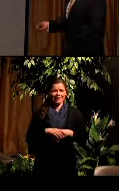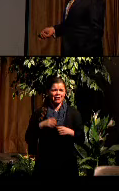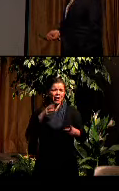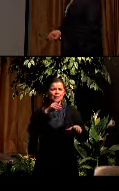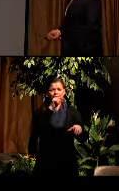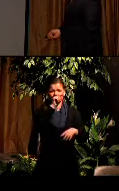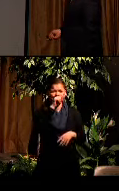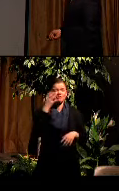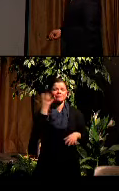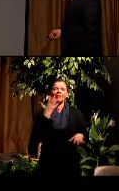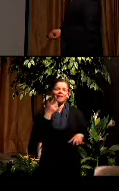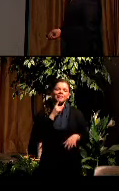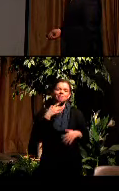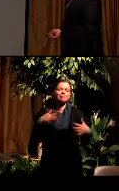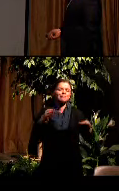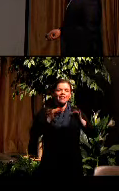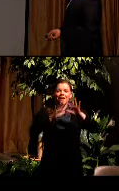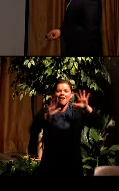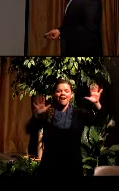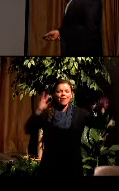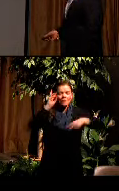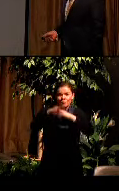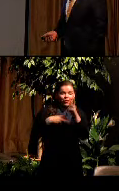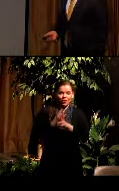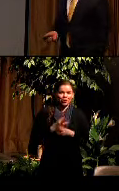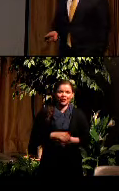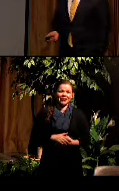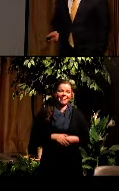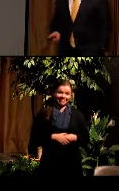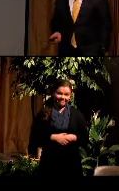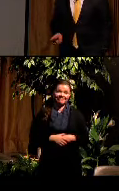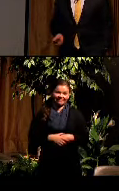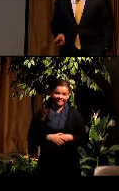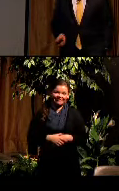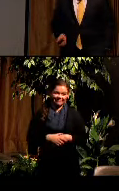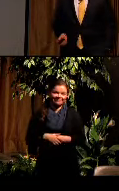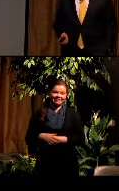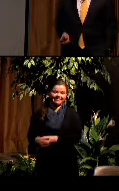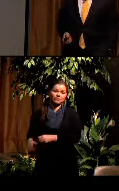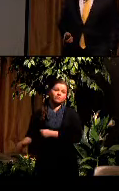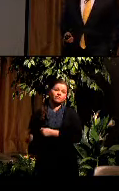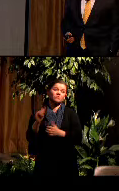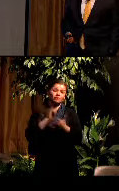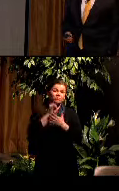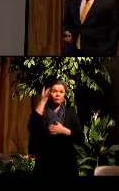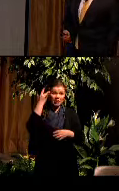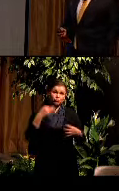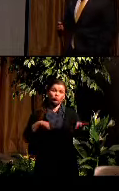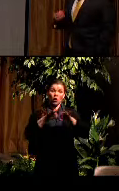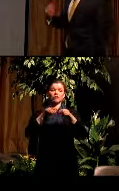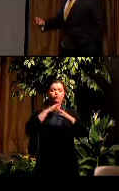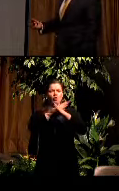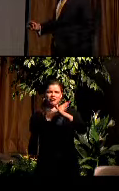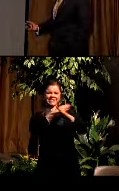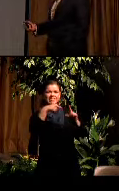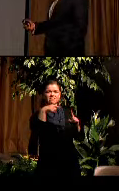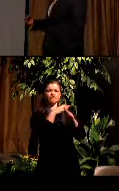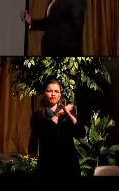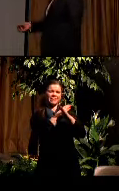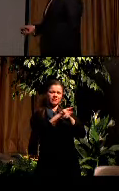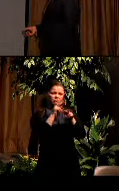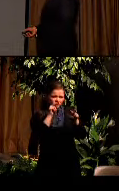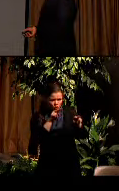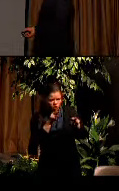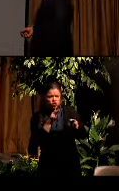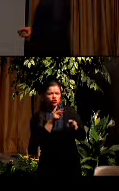are spectacular. That's why it's important that we protect them, and we monitor them, and we keep them for not just our children,